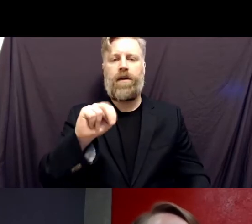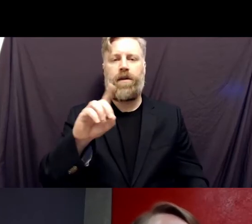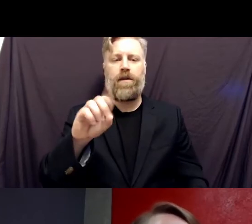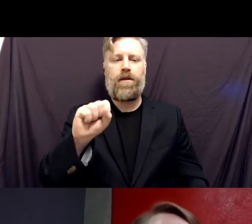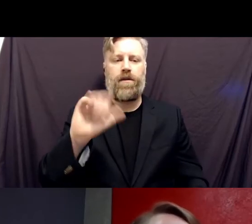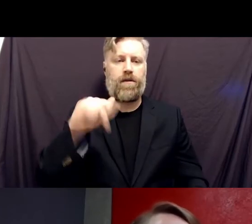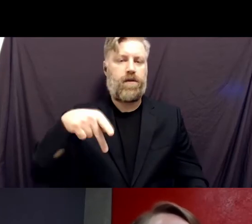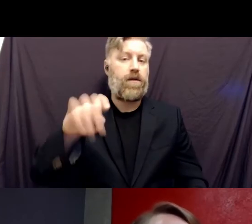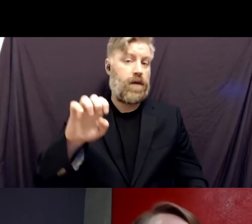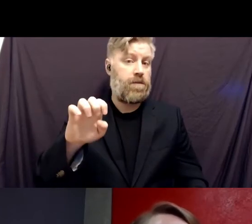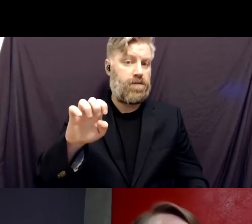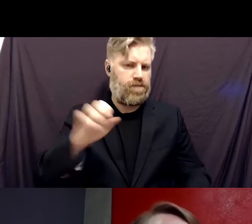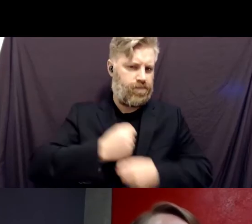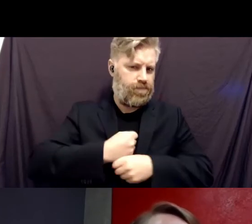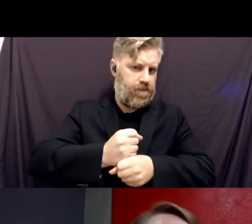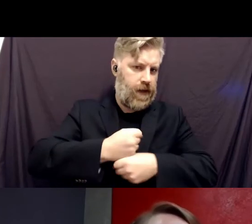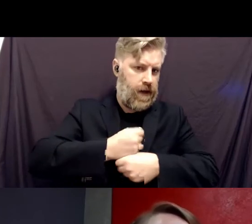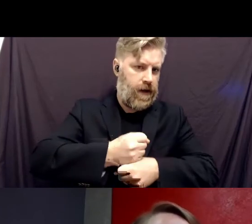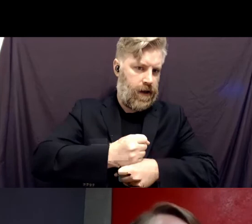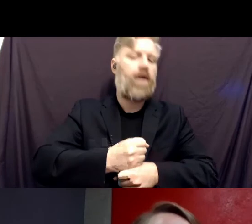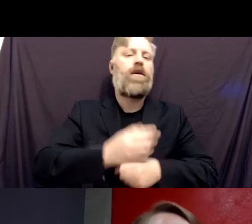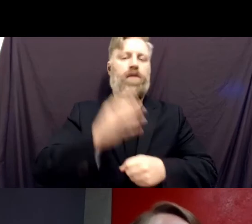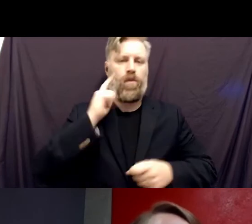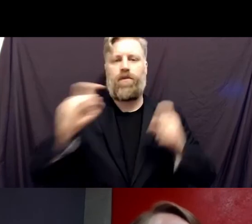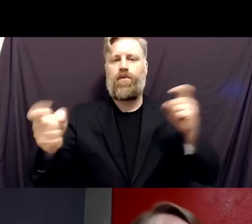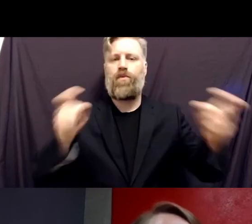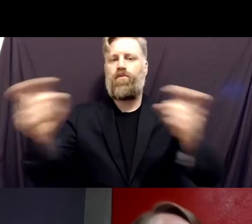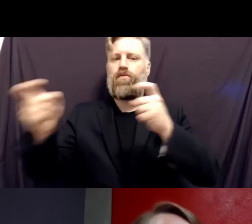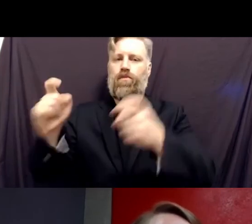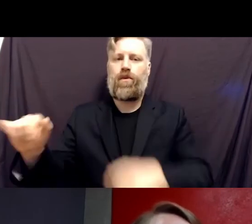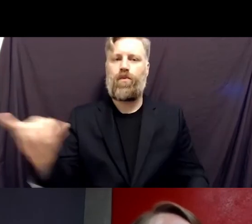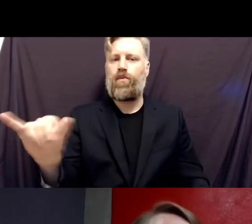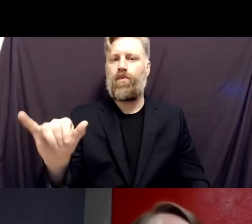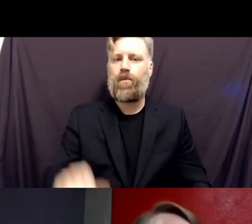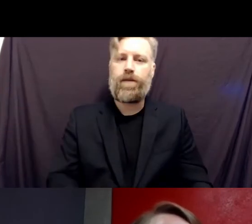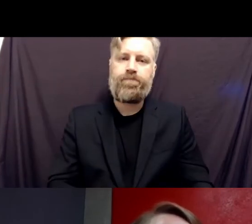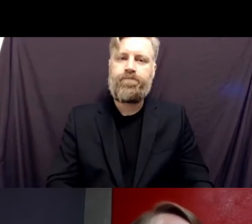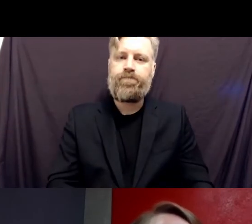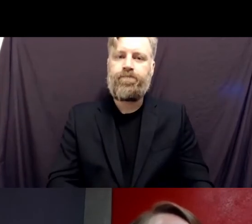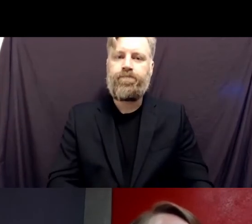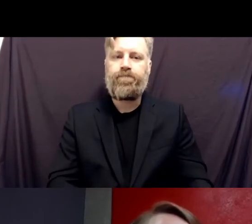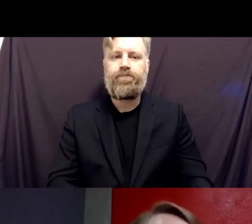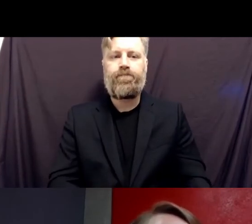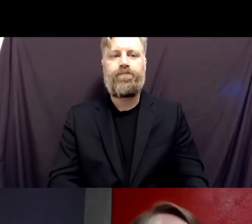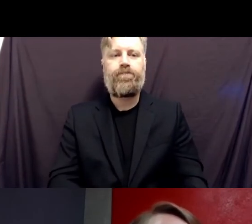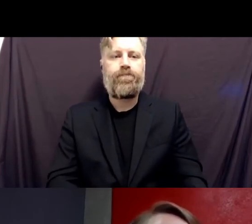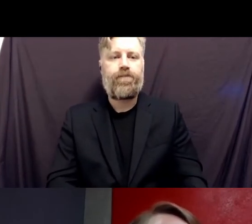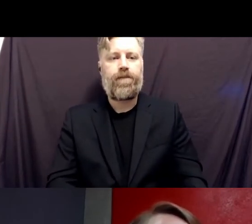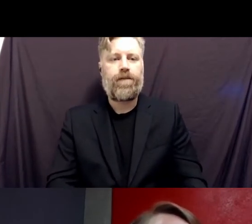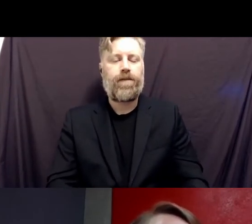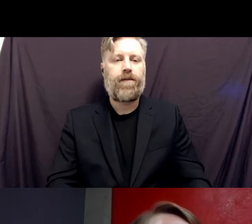We will give and donate also to the society. Yeah, these are